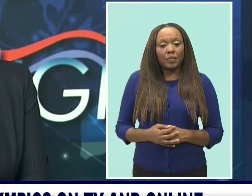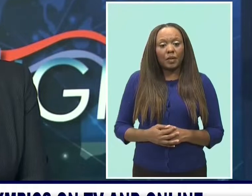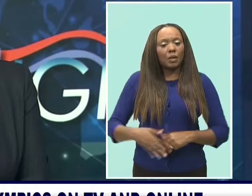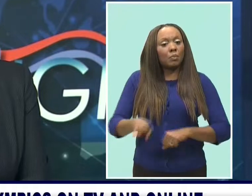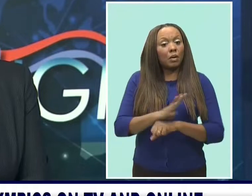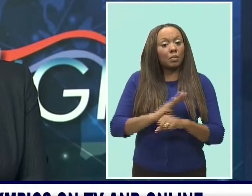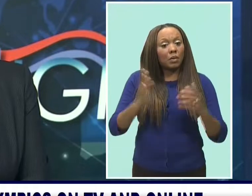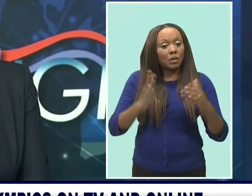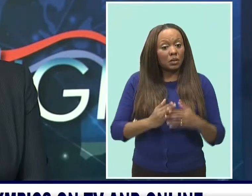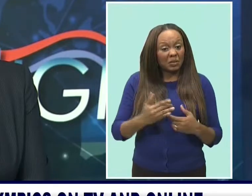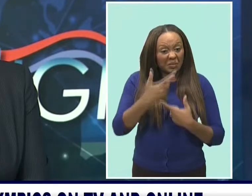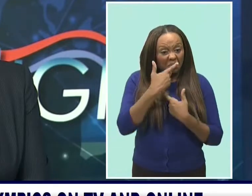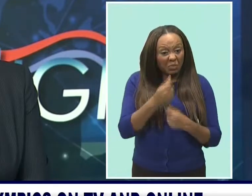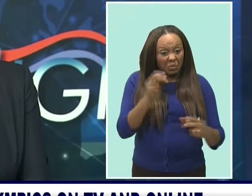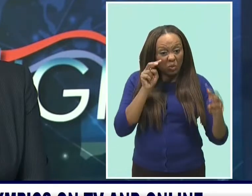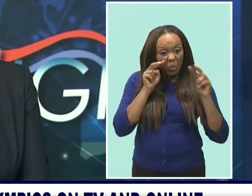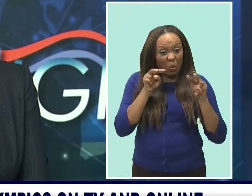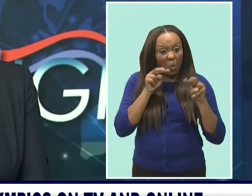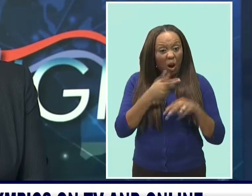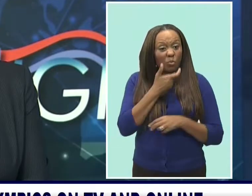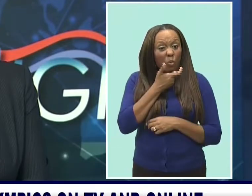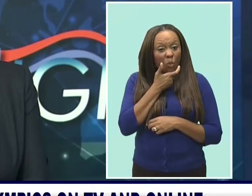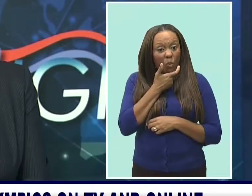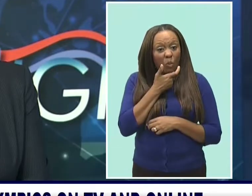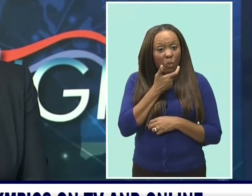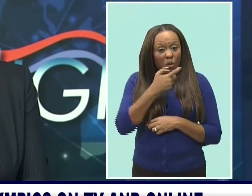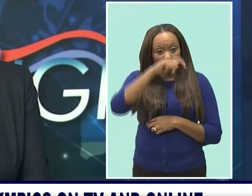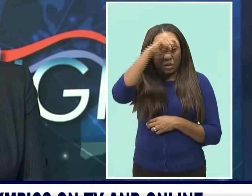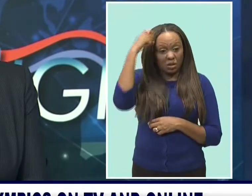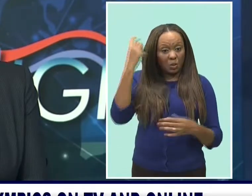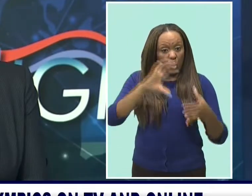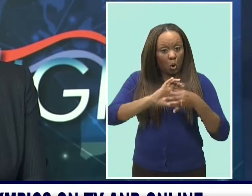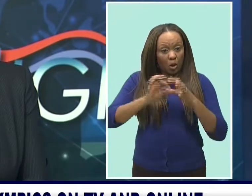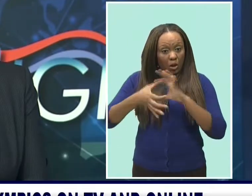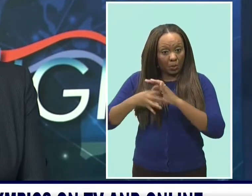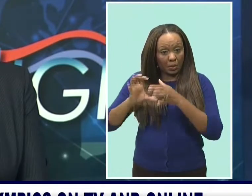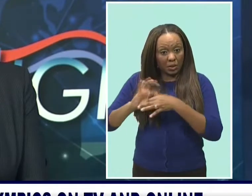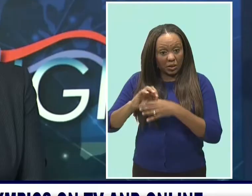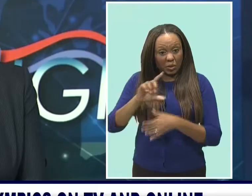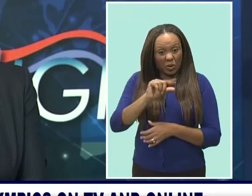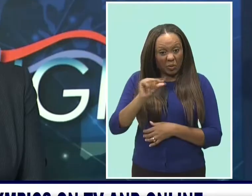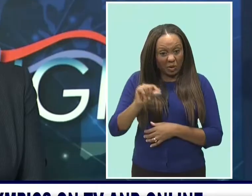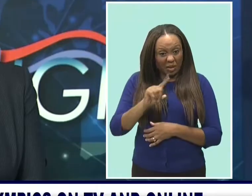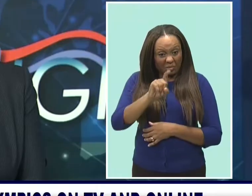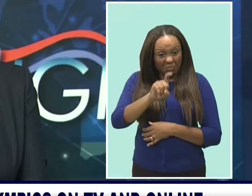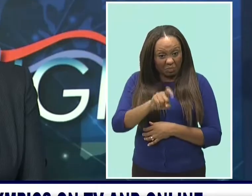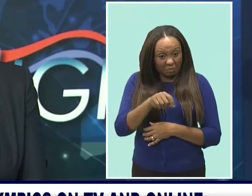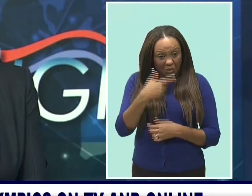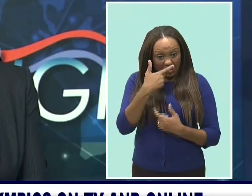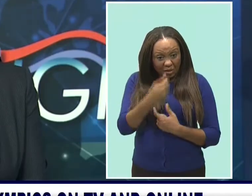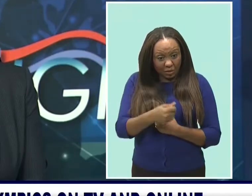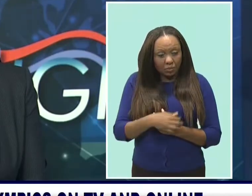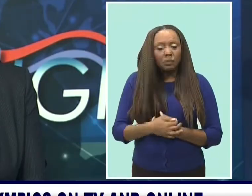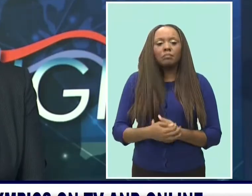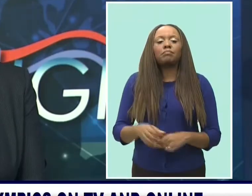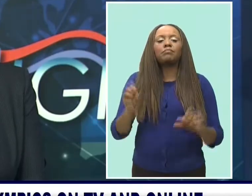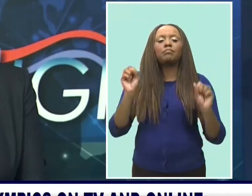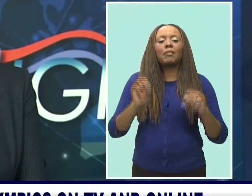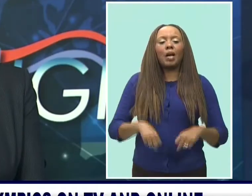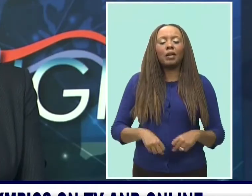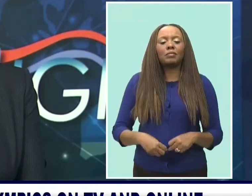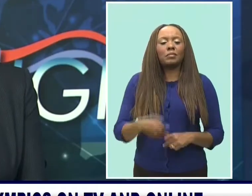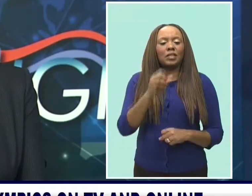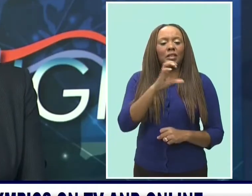Well, Barbadians who want to watch the 2020 Tokyo Summer Olympics will be able to tune in a number of convenient ways thanks